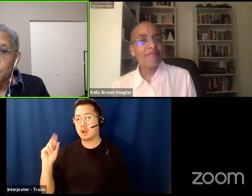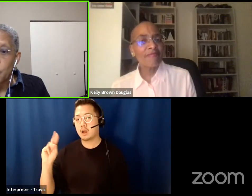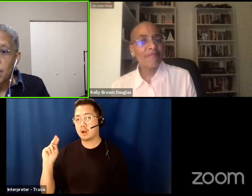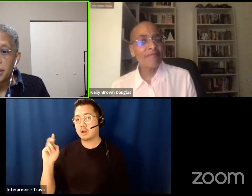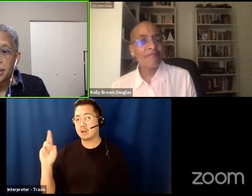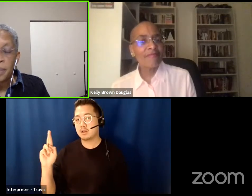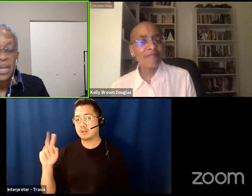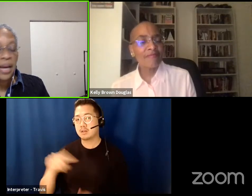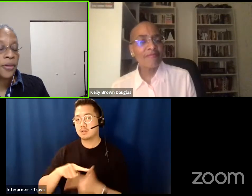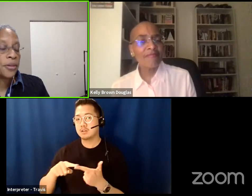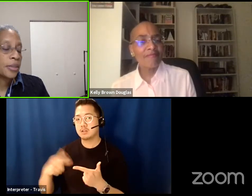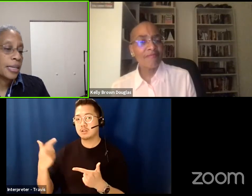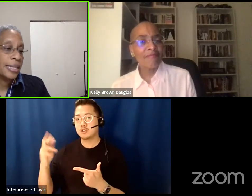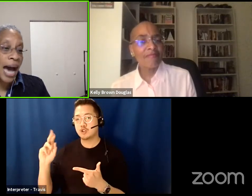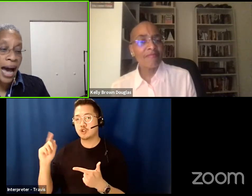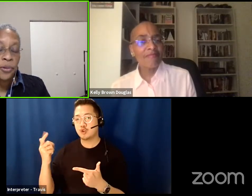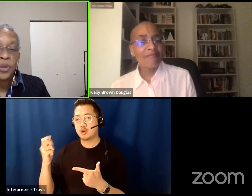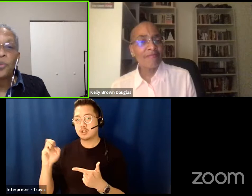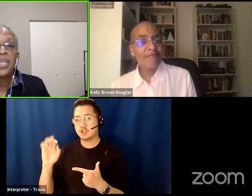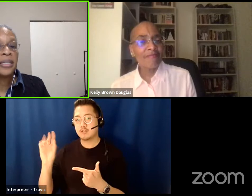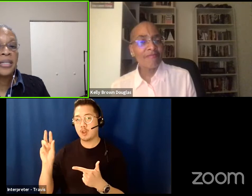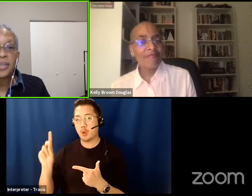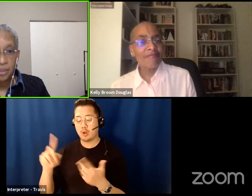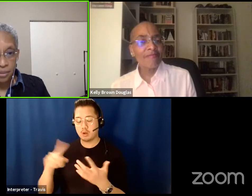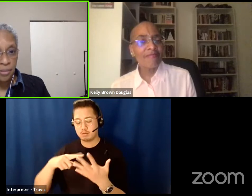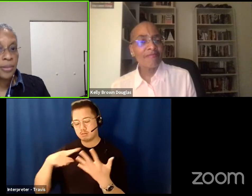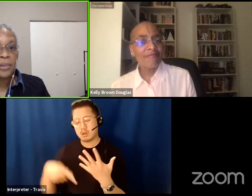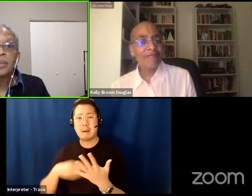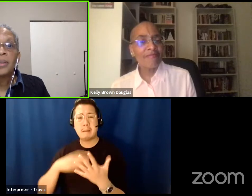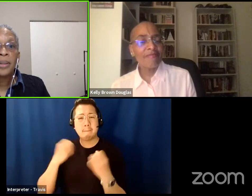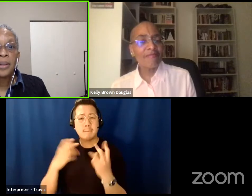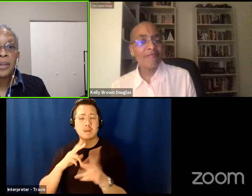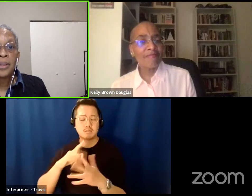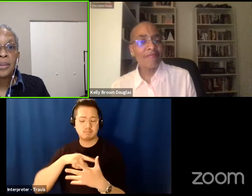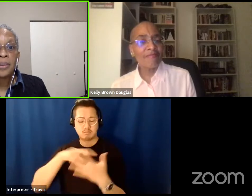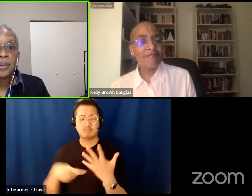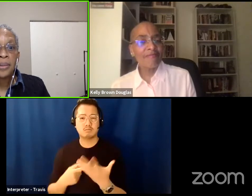George Floyd, and many others died with